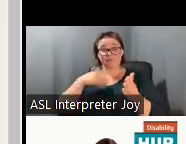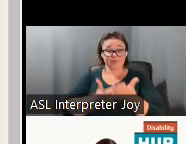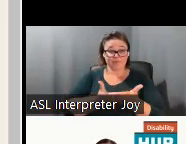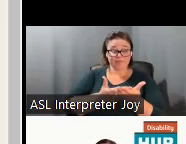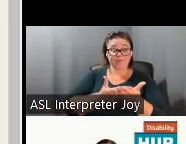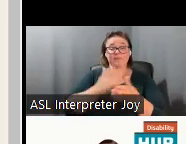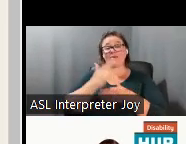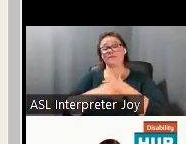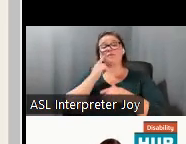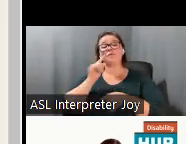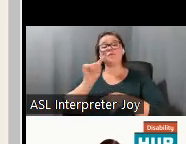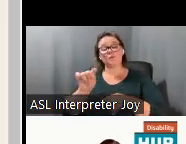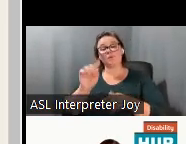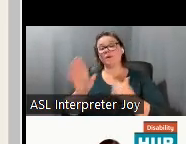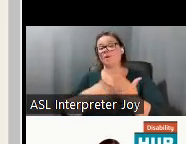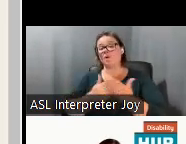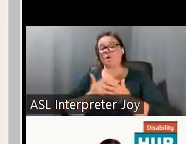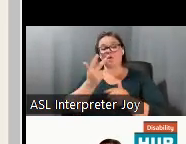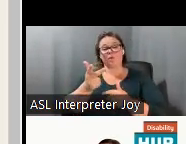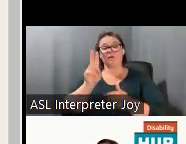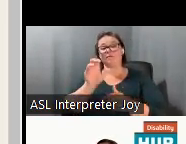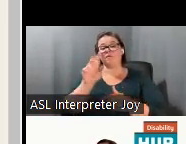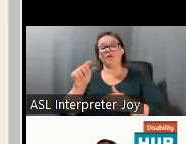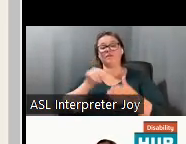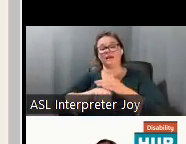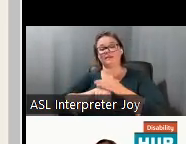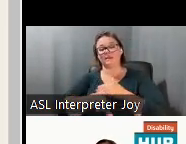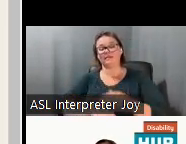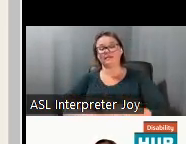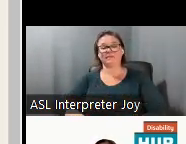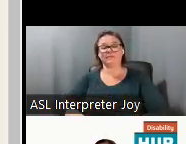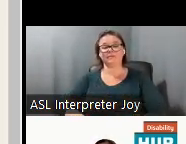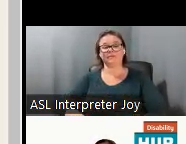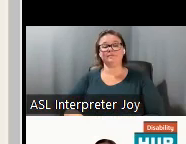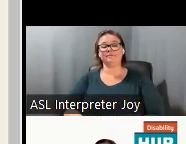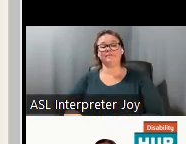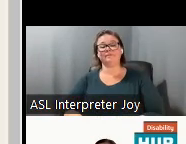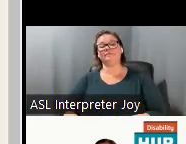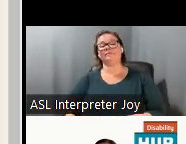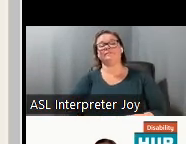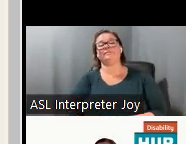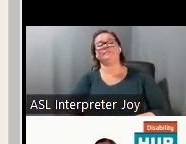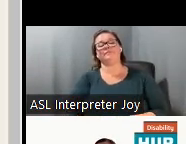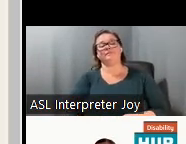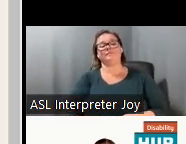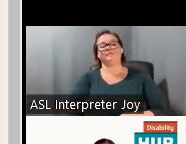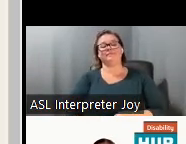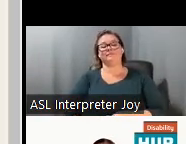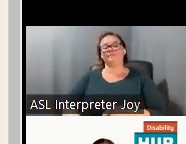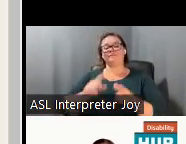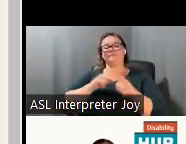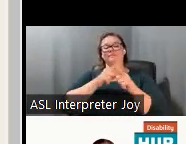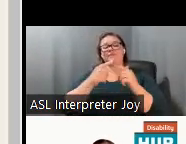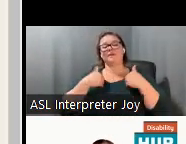available to you in all 3 of those vault accesses. Then we have options